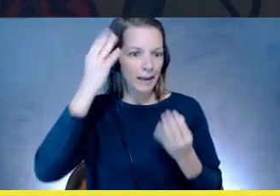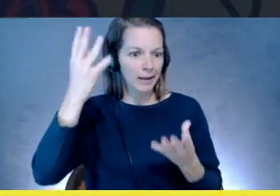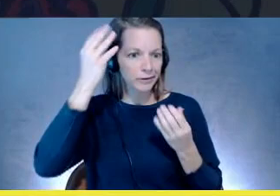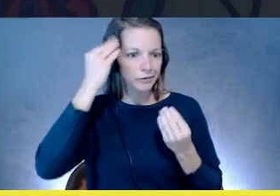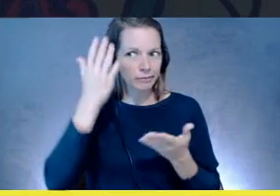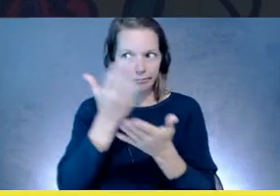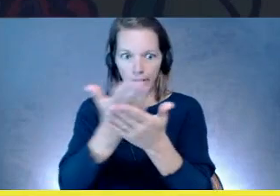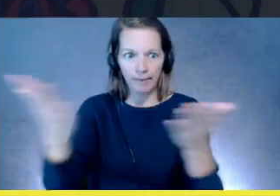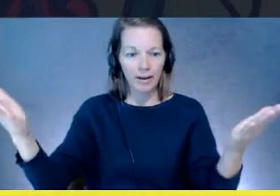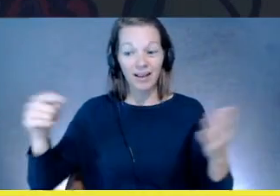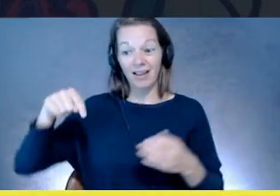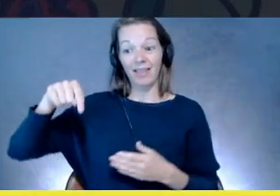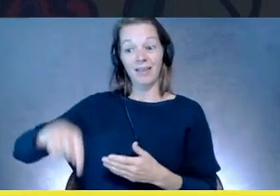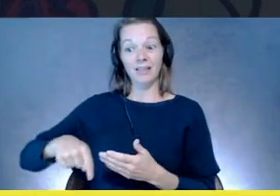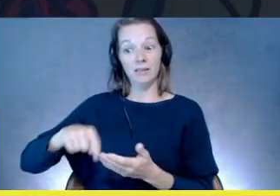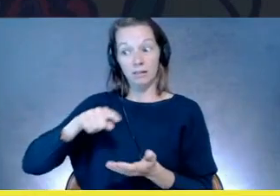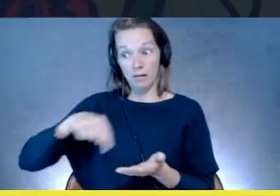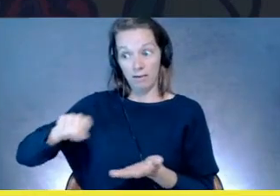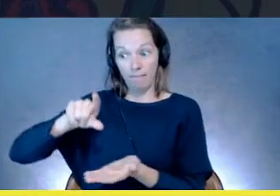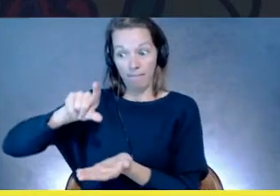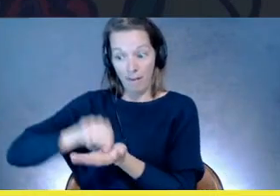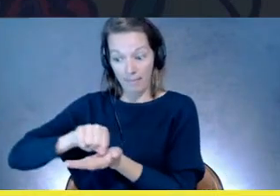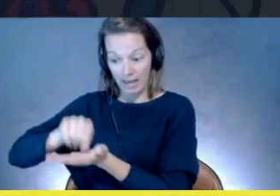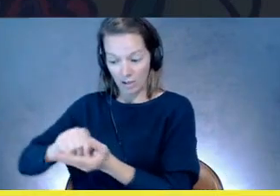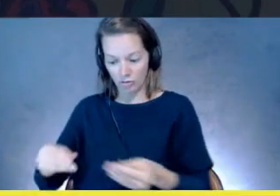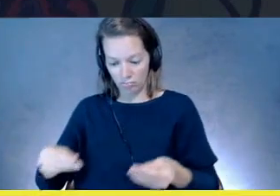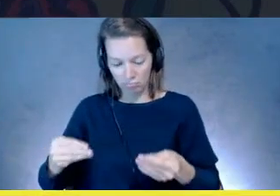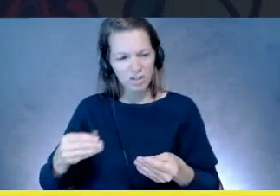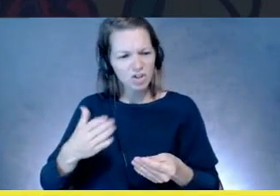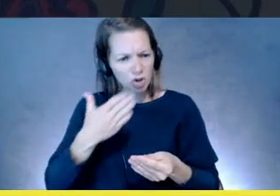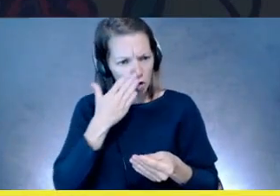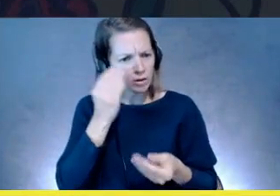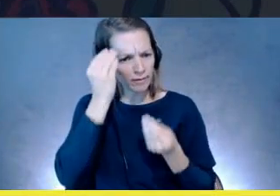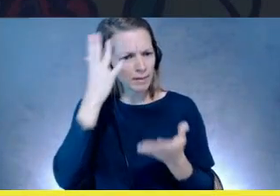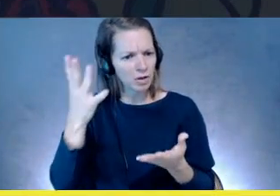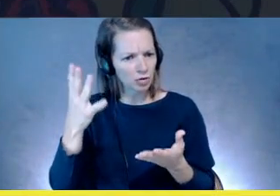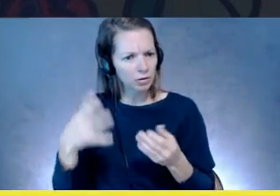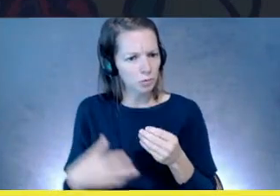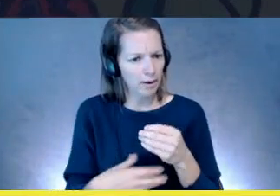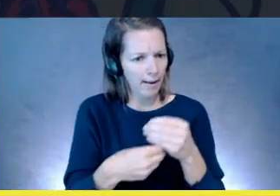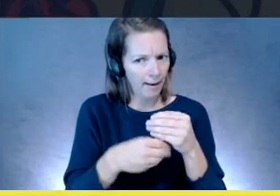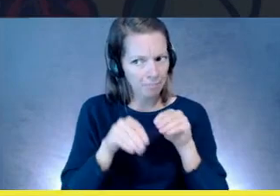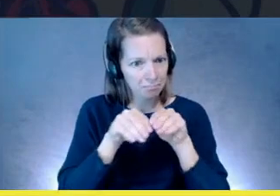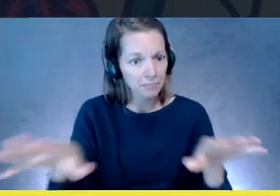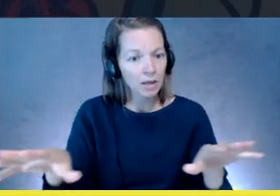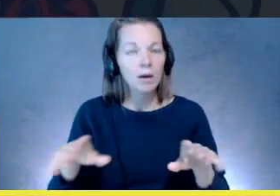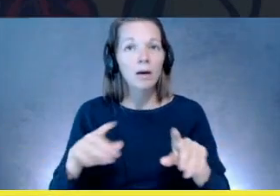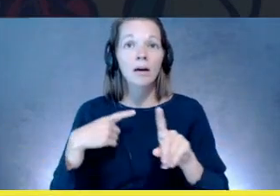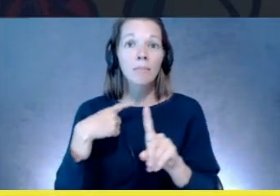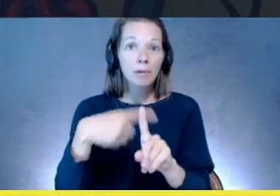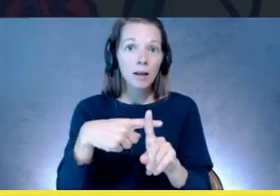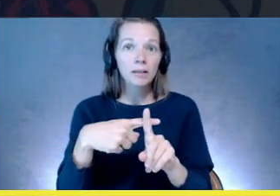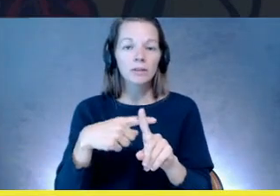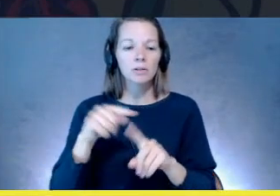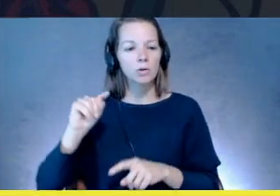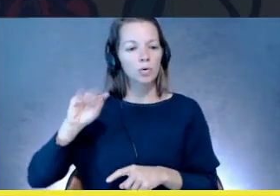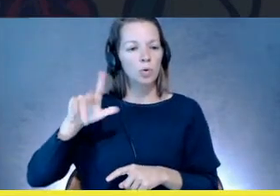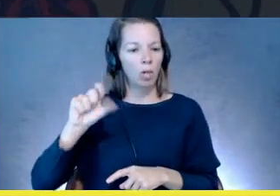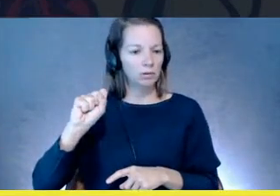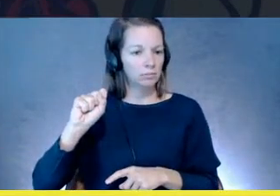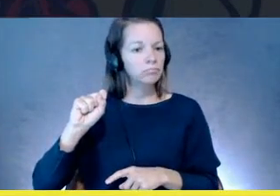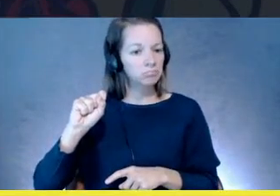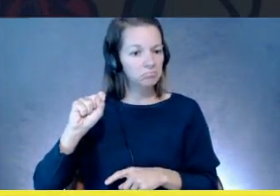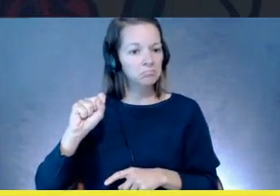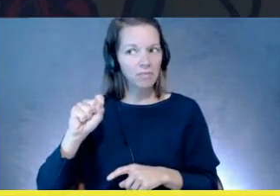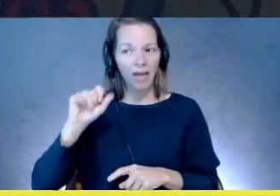been, I think, a wonderful addition to the literature, but also trying to provide tools that are operational for IRBs